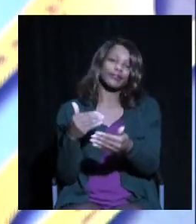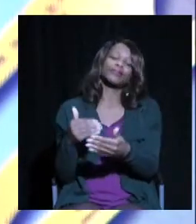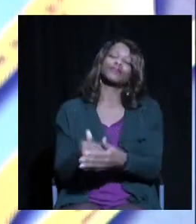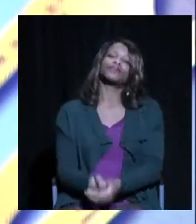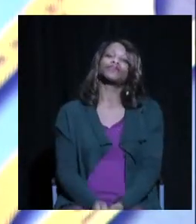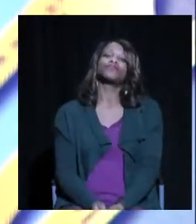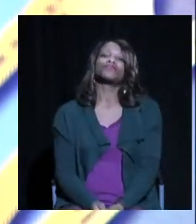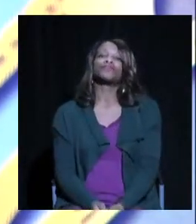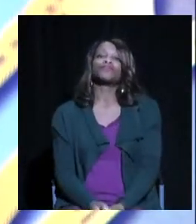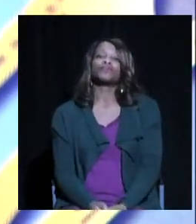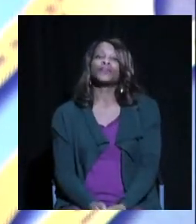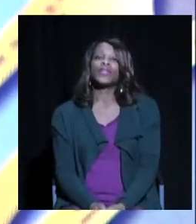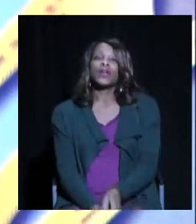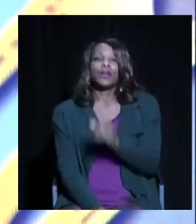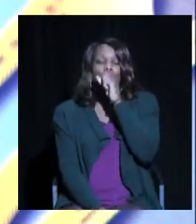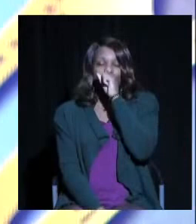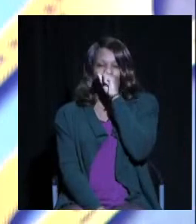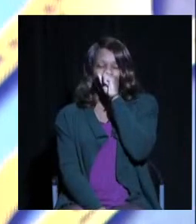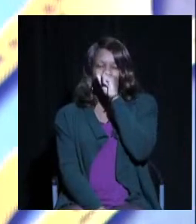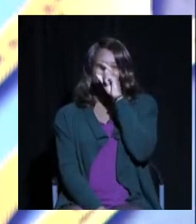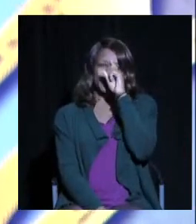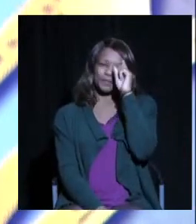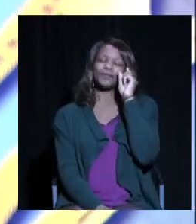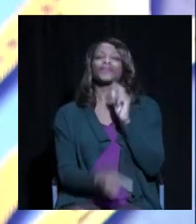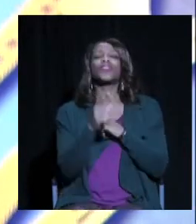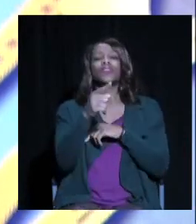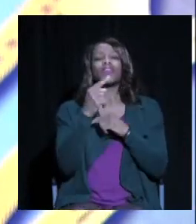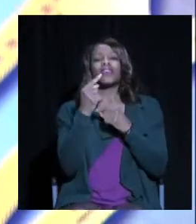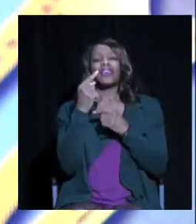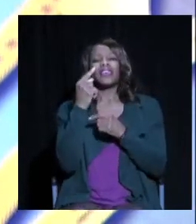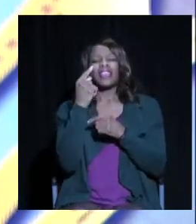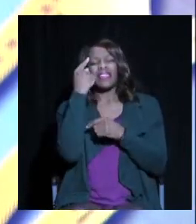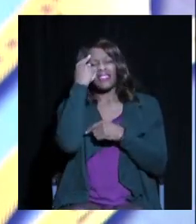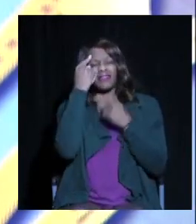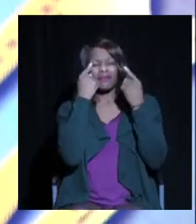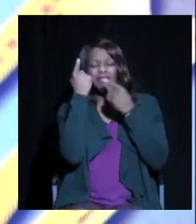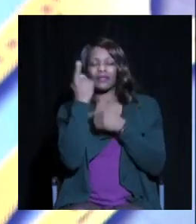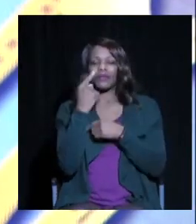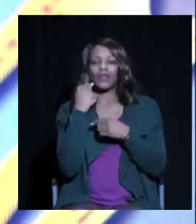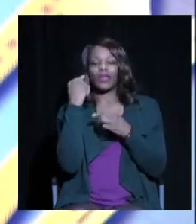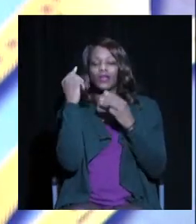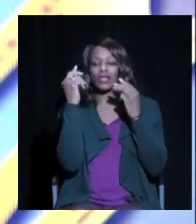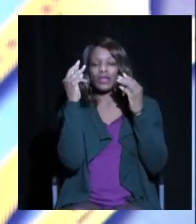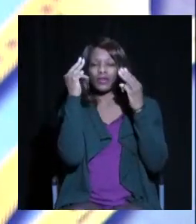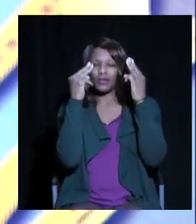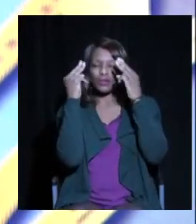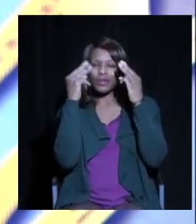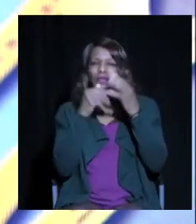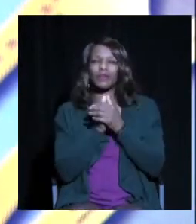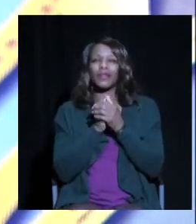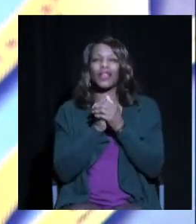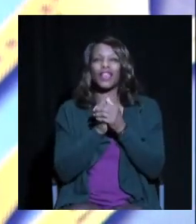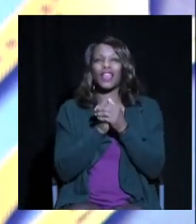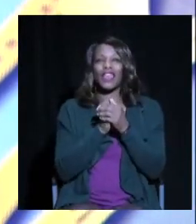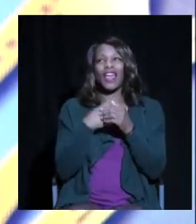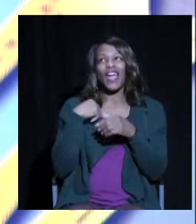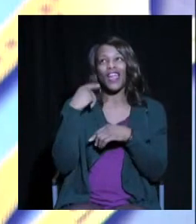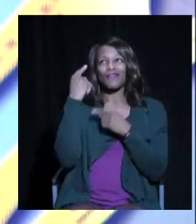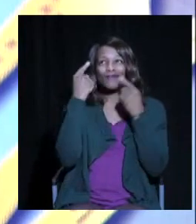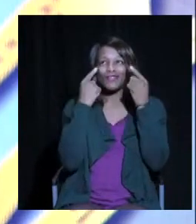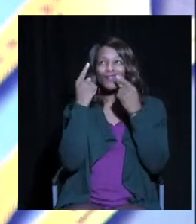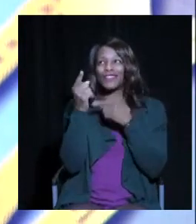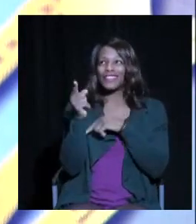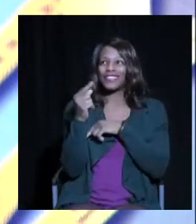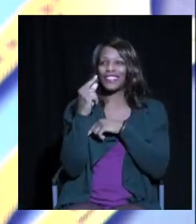ever thought about somebody and wondered what they were doing in that moment? Usually we do this with somebody we like. We like, man, I wonder what she's doing right